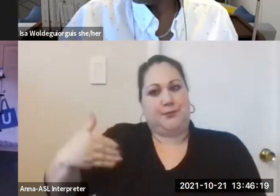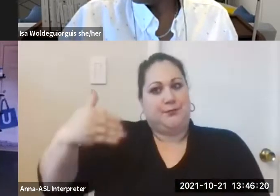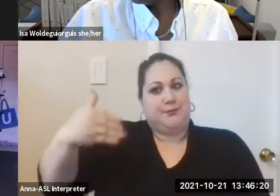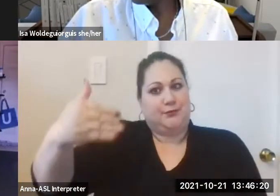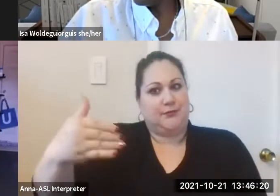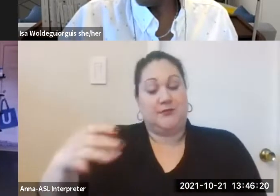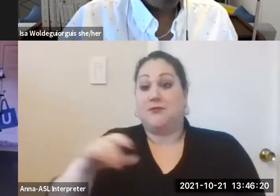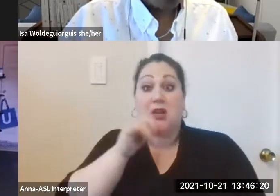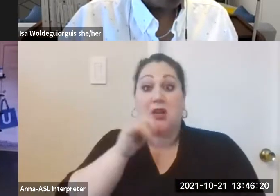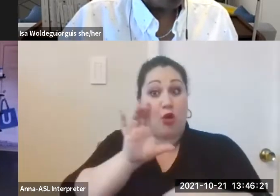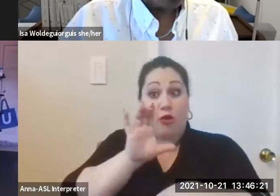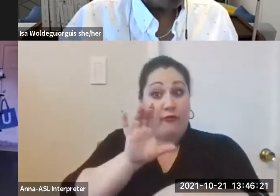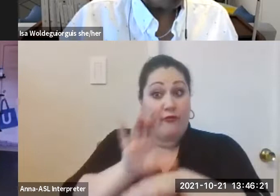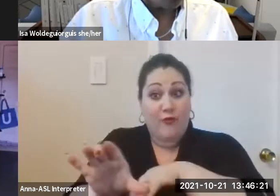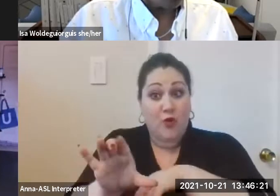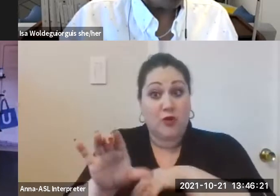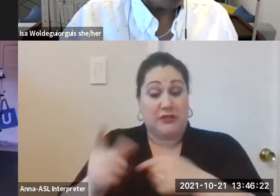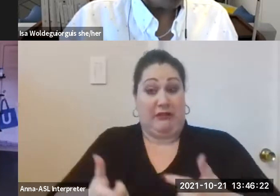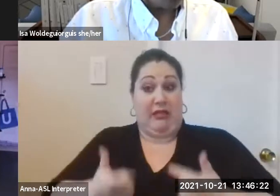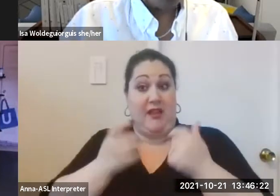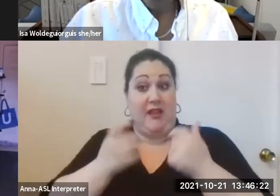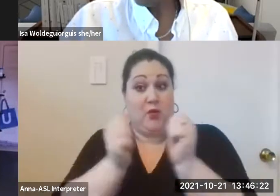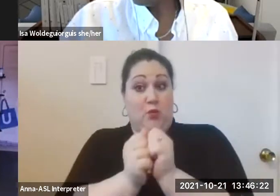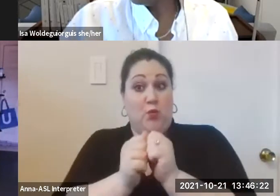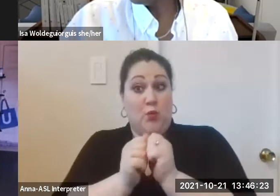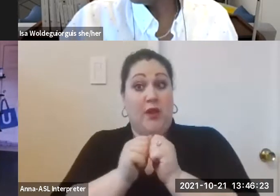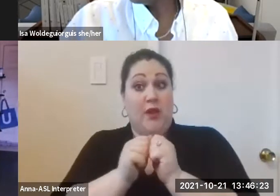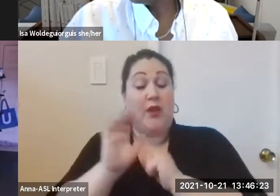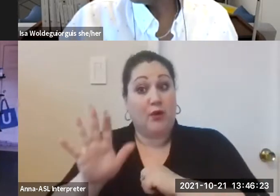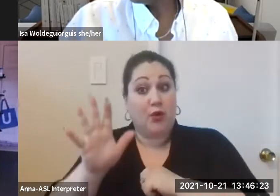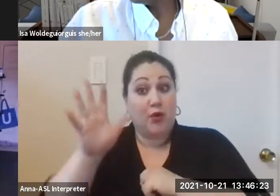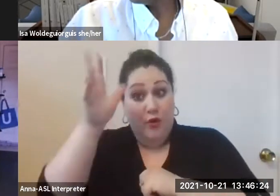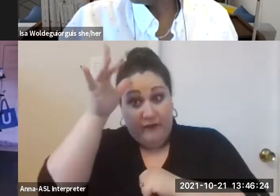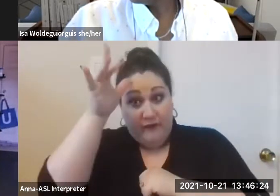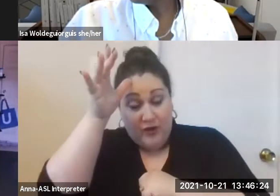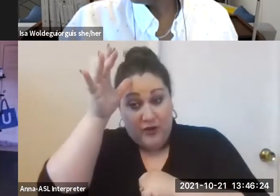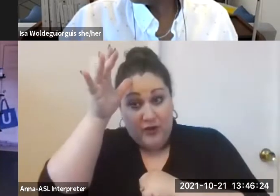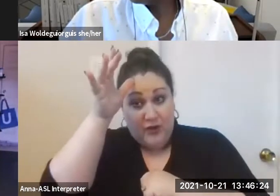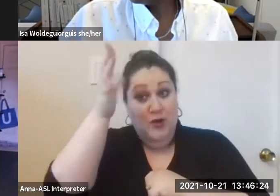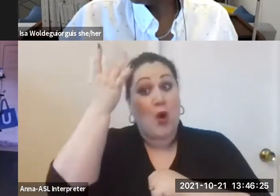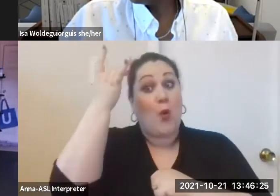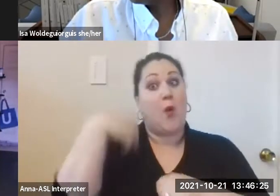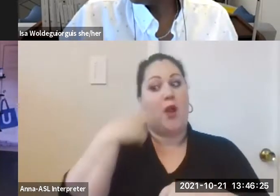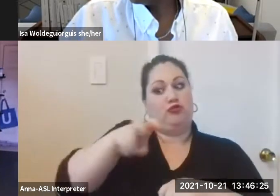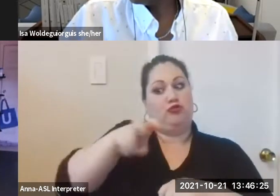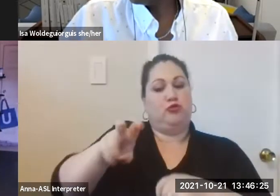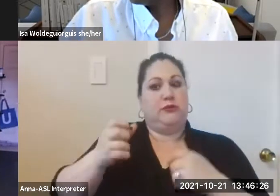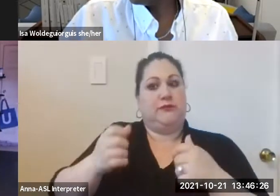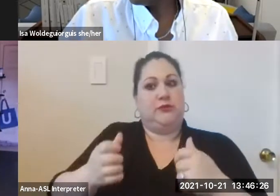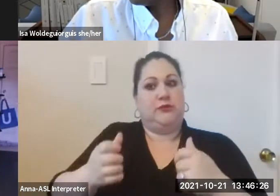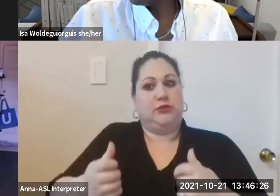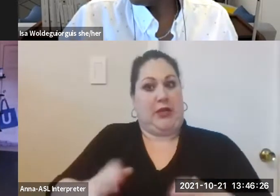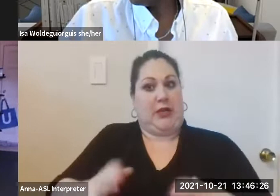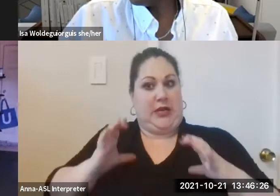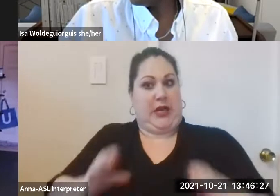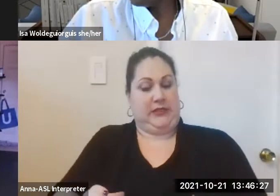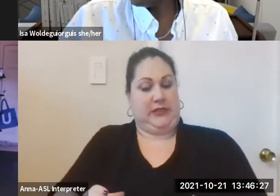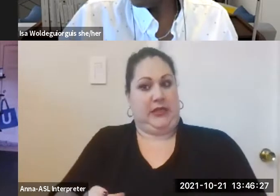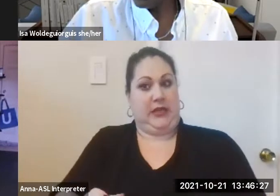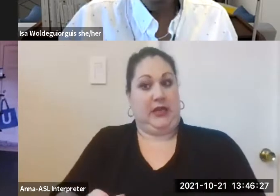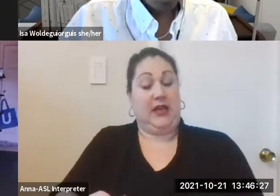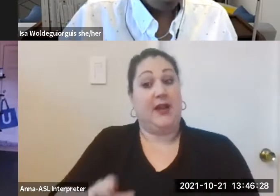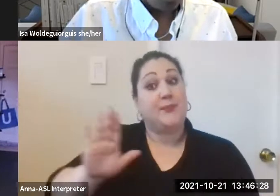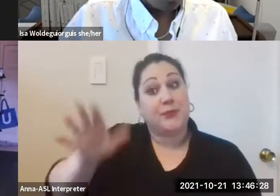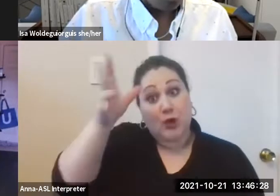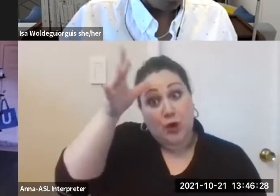father, who they transferred legal custody to while I was in prison, who was my abuser and who is an addict and